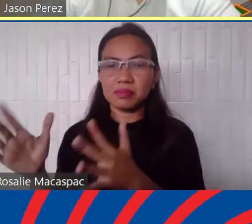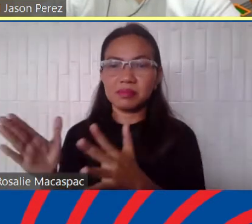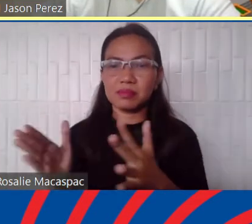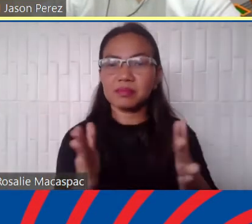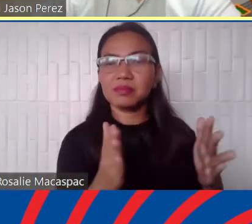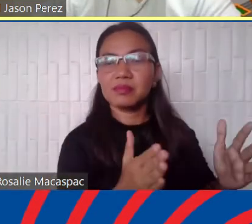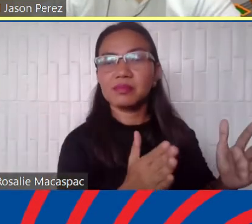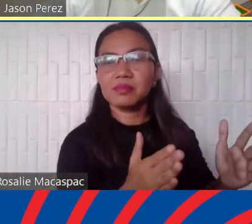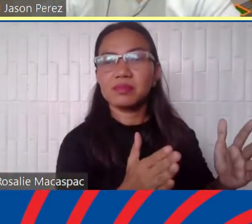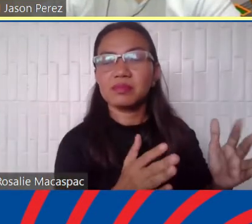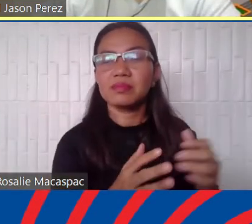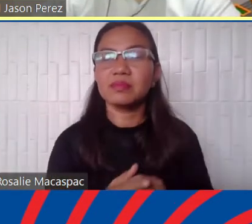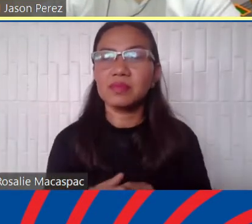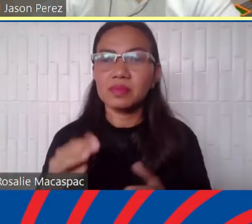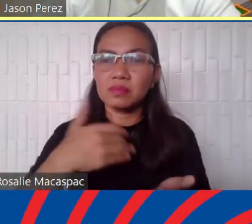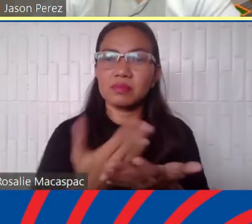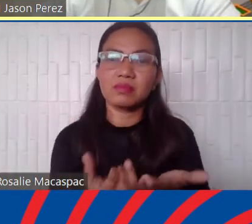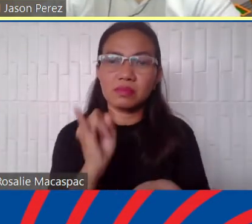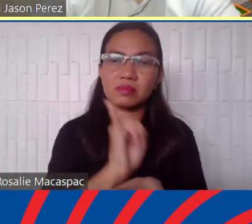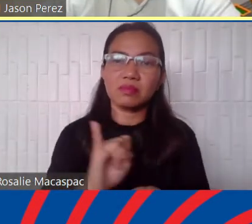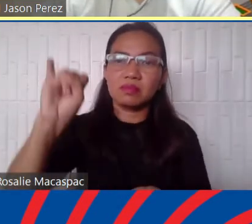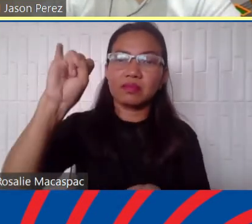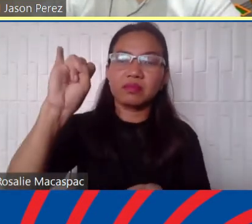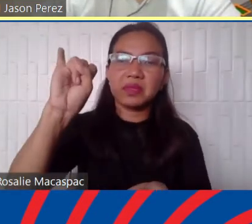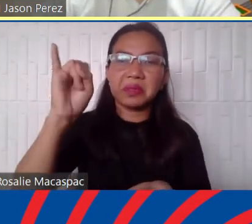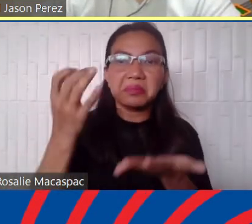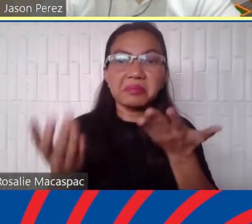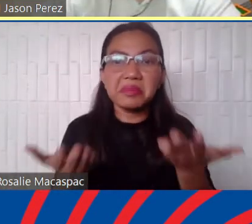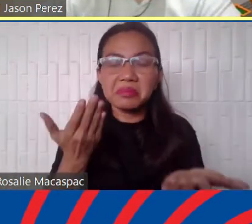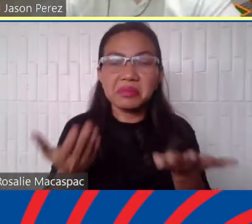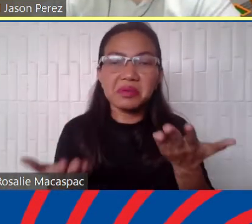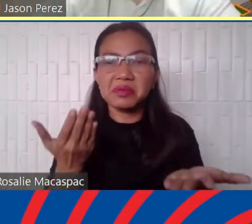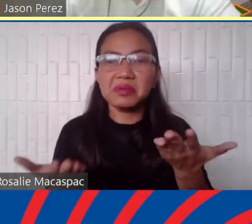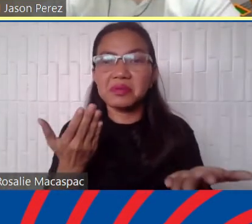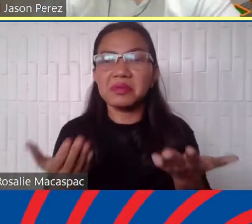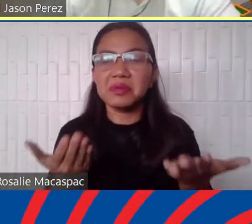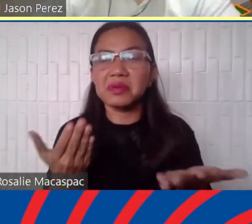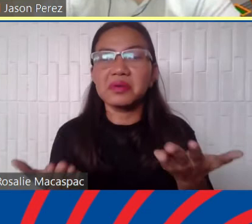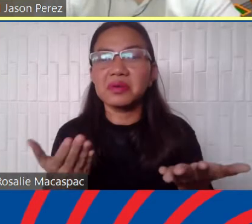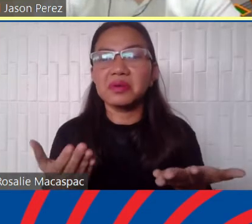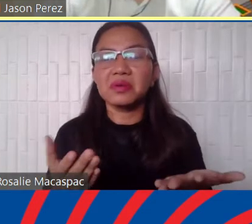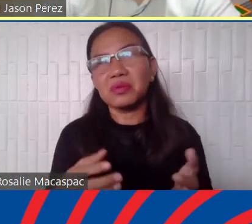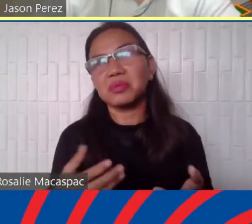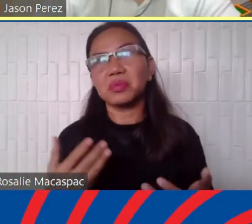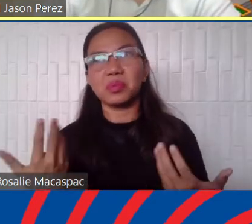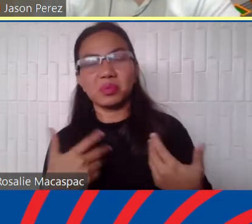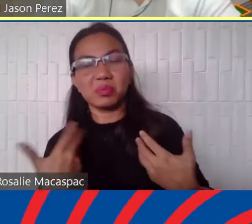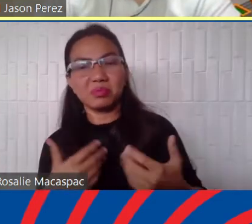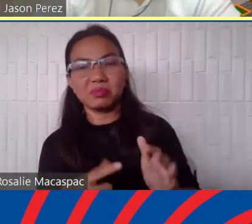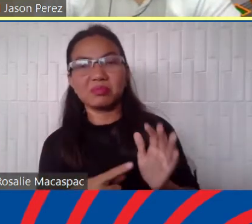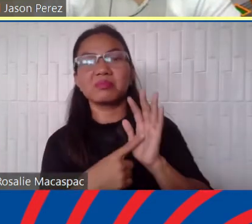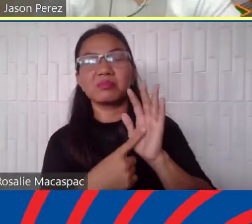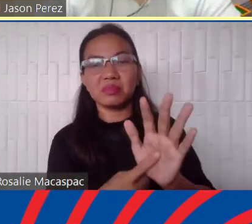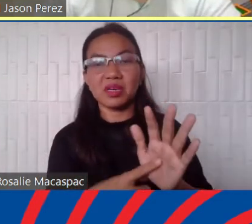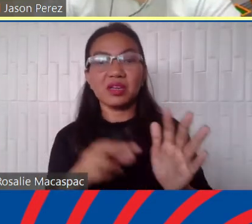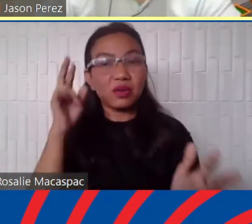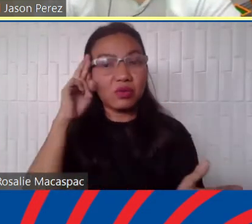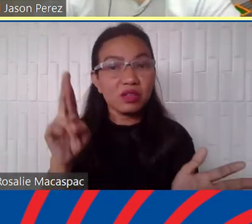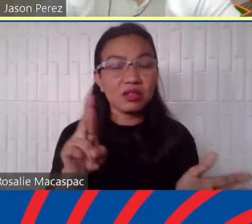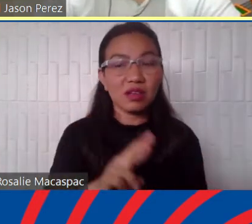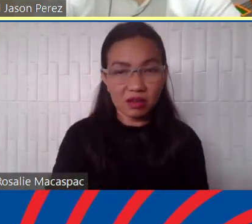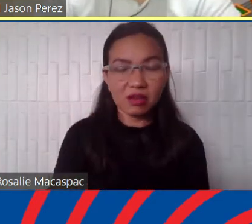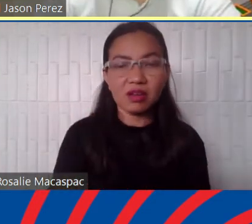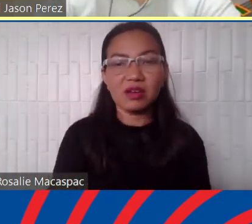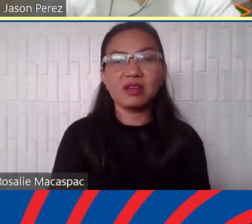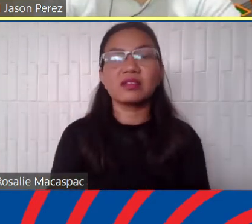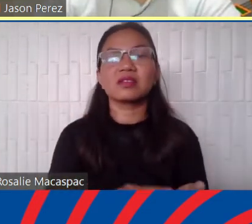some institutions might be obsessed with the number of citations, or yung H-index na tinatawag,